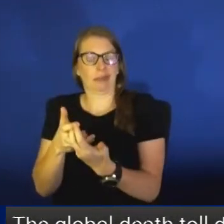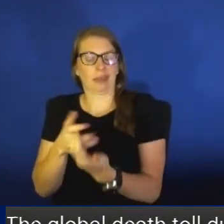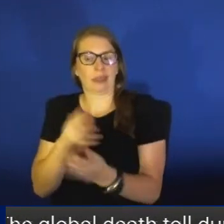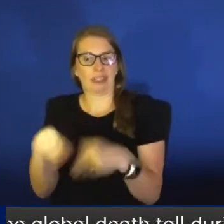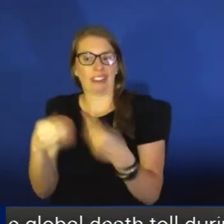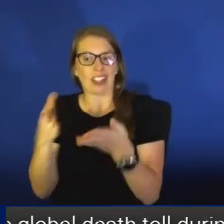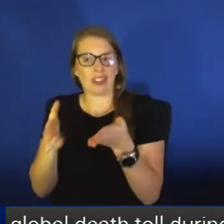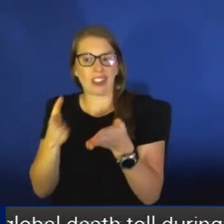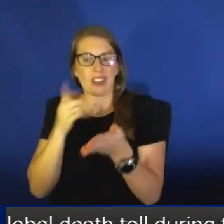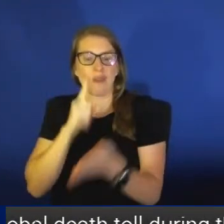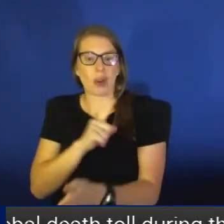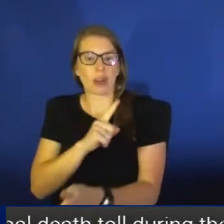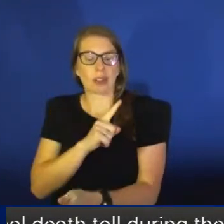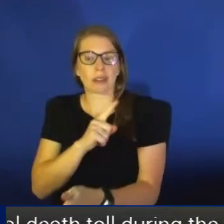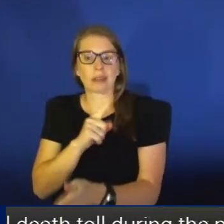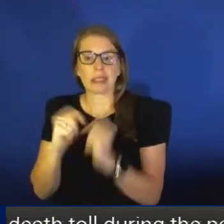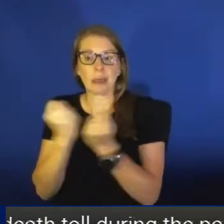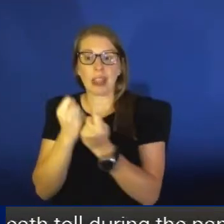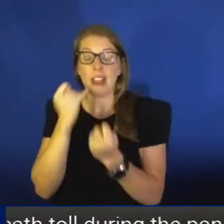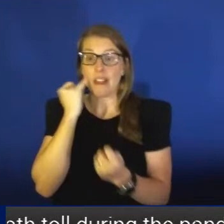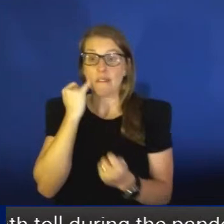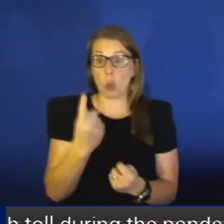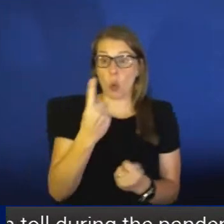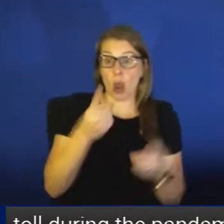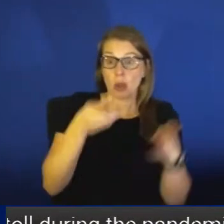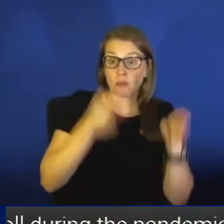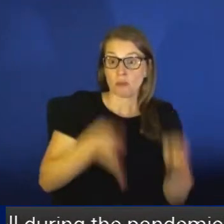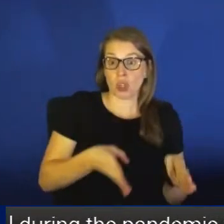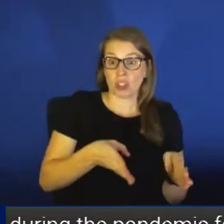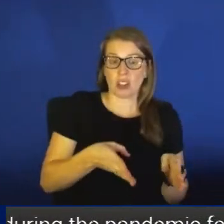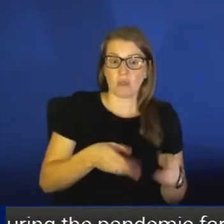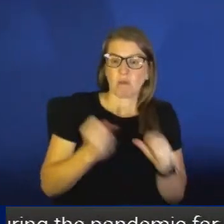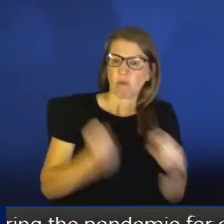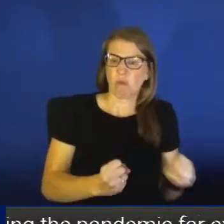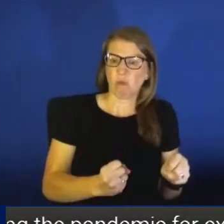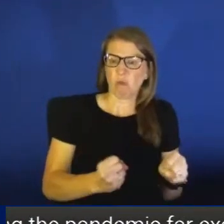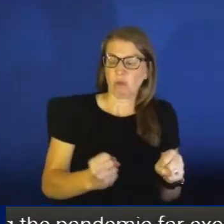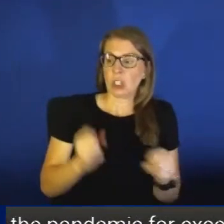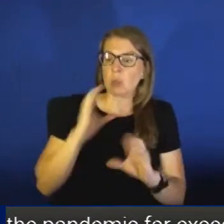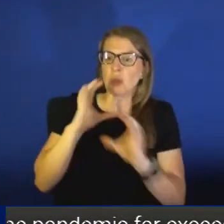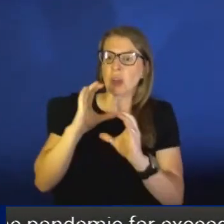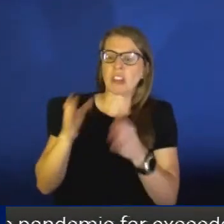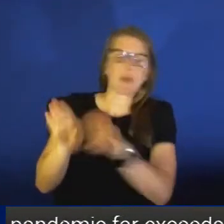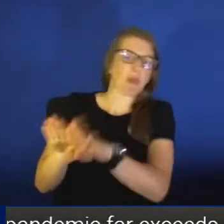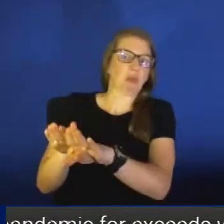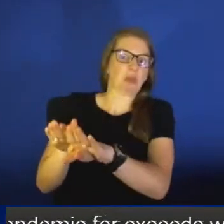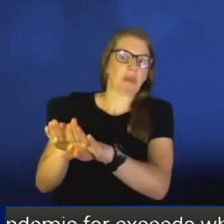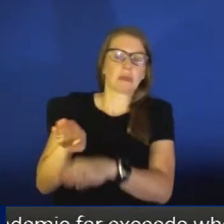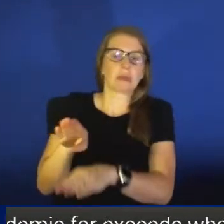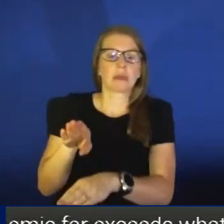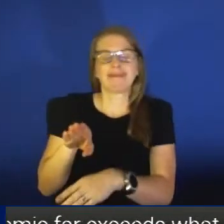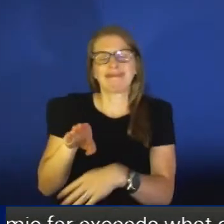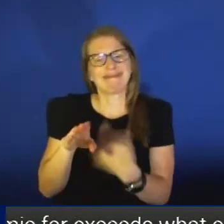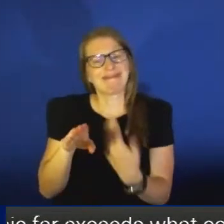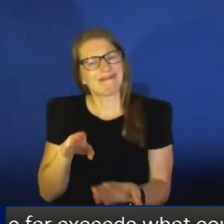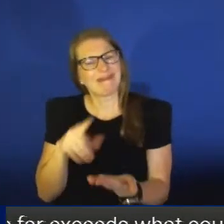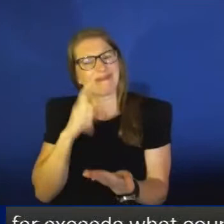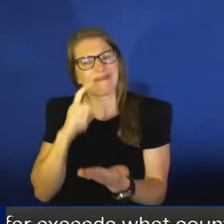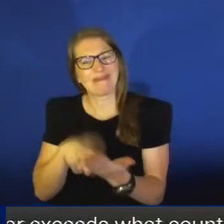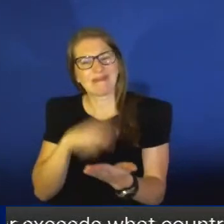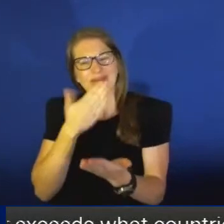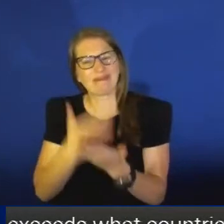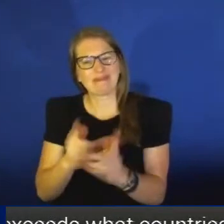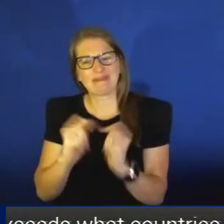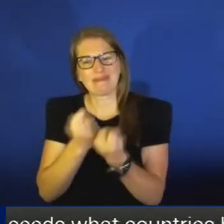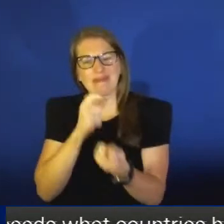party that's very dominant and kind of shuts down communication, and I think that's not the sort of recognition. If you look at what happens on a